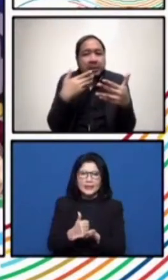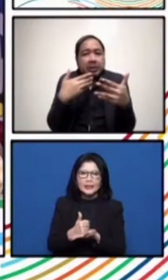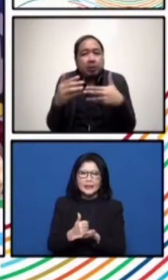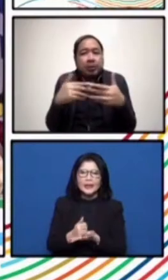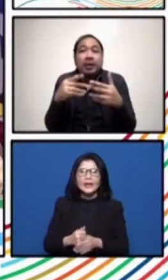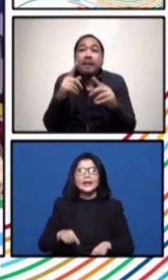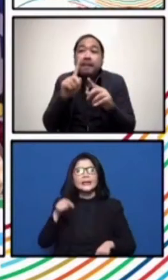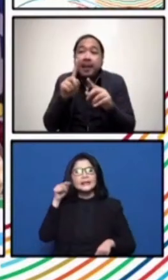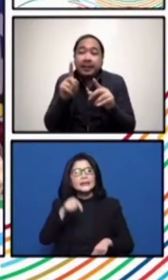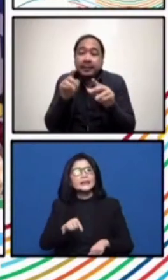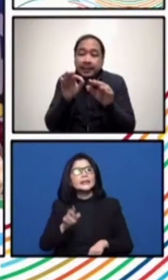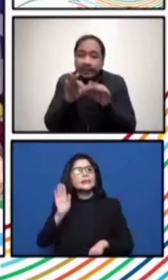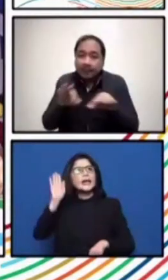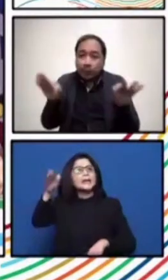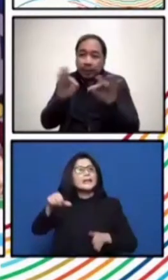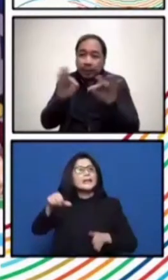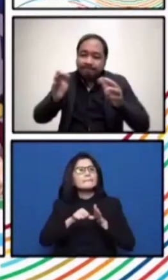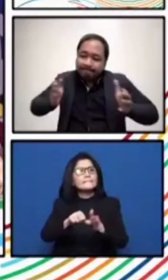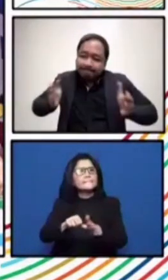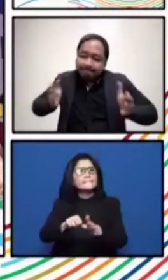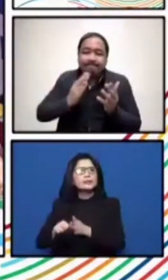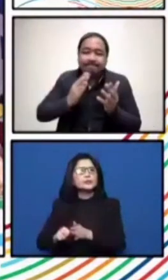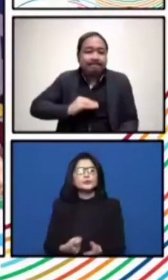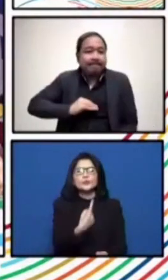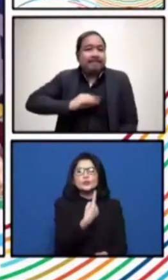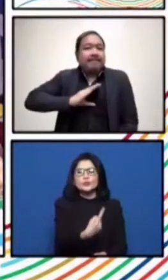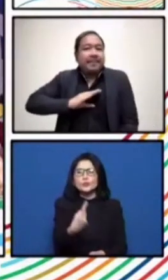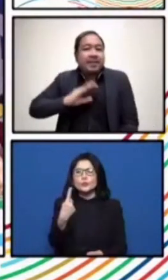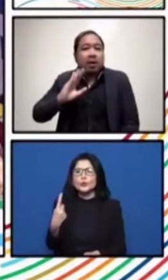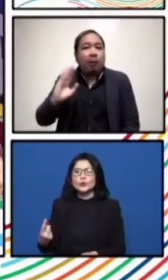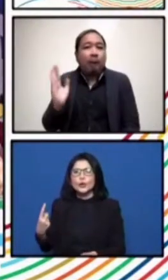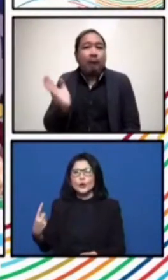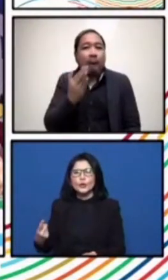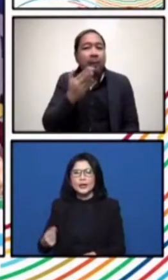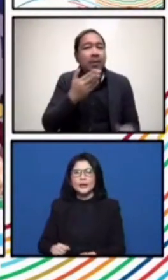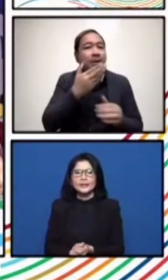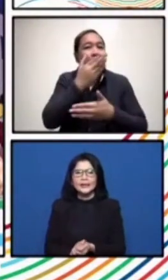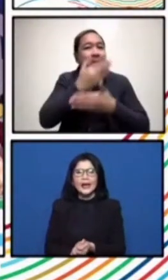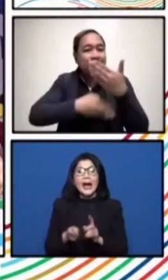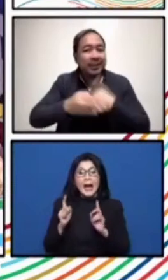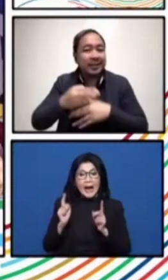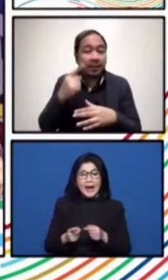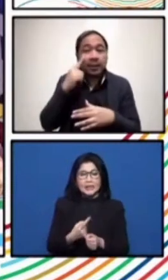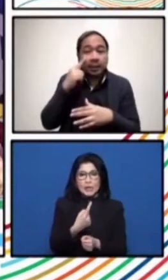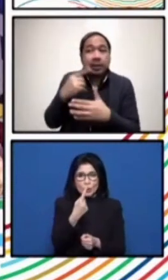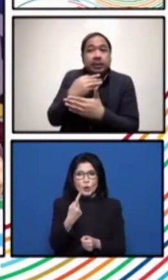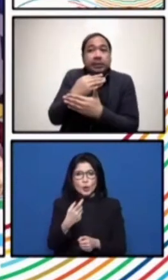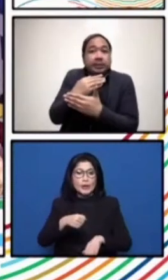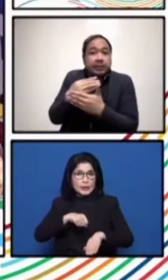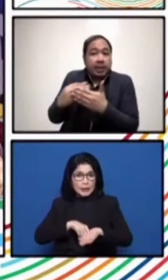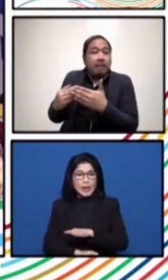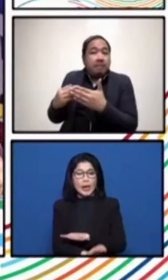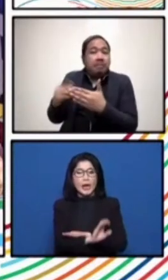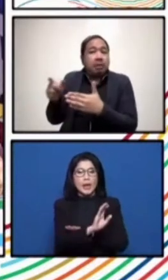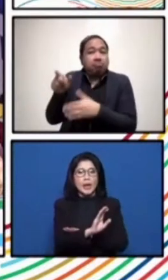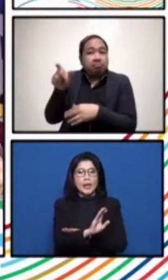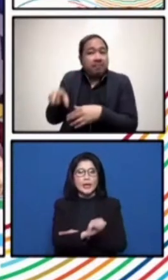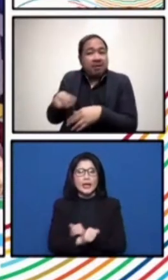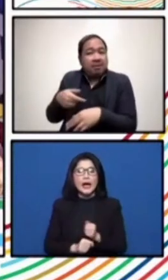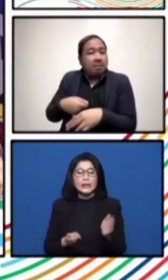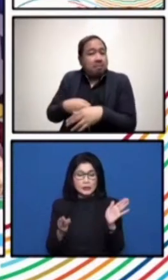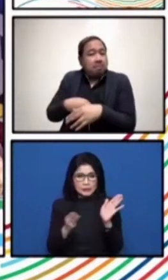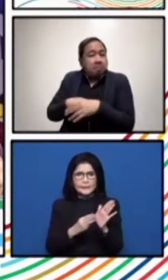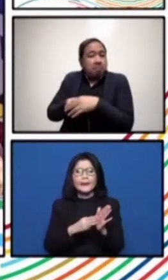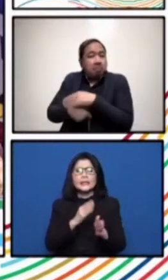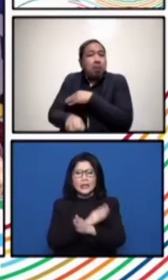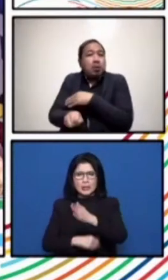it because people of course people there are people who are born with a disability but you never know it could be just one